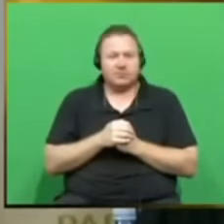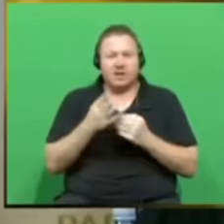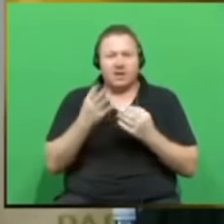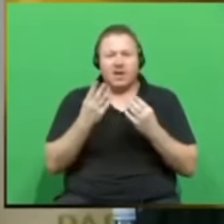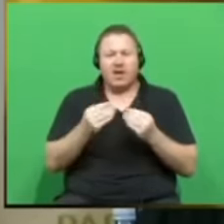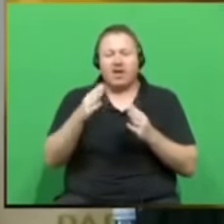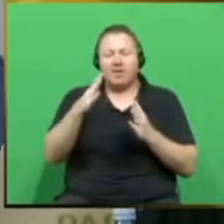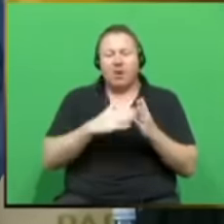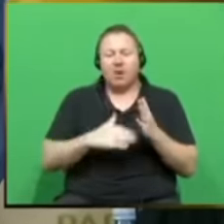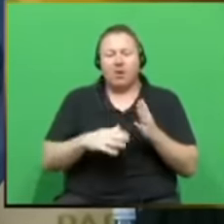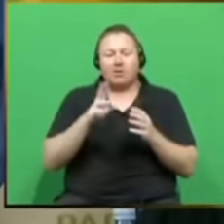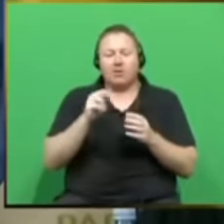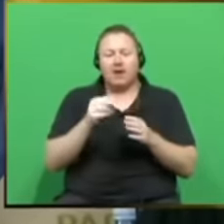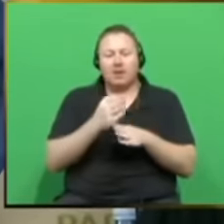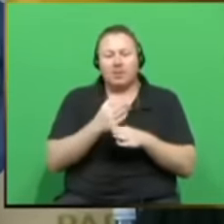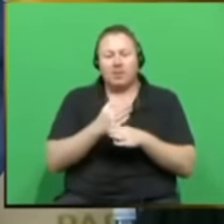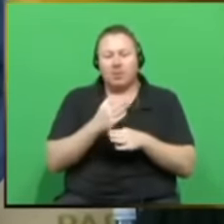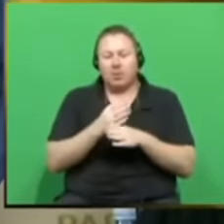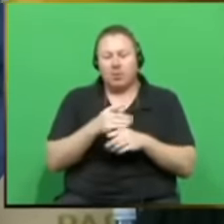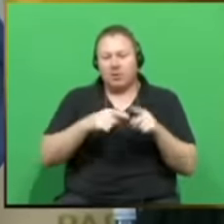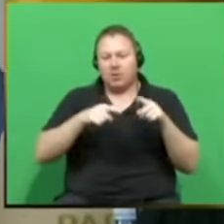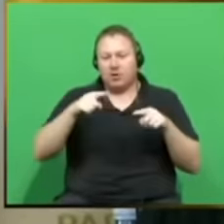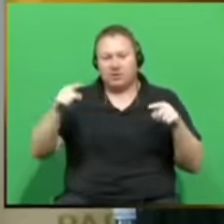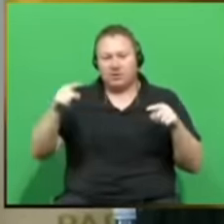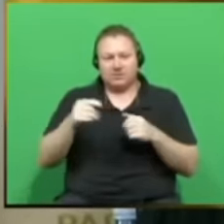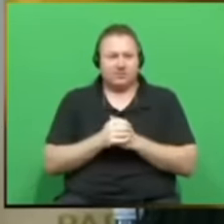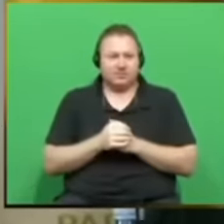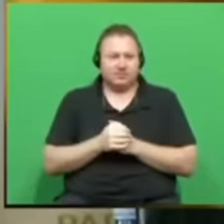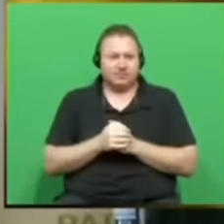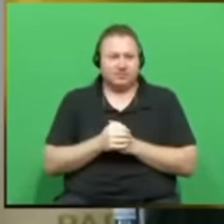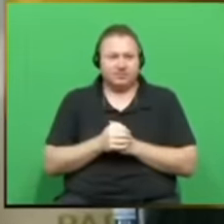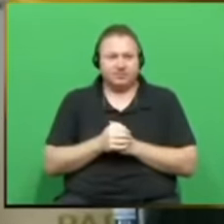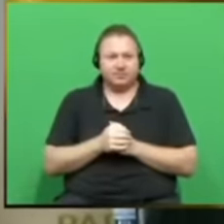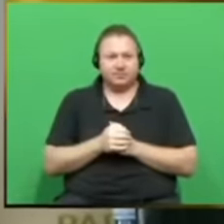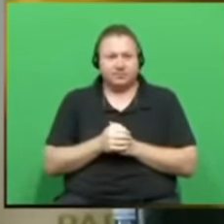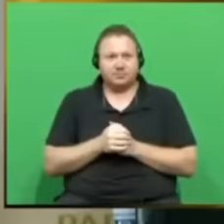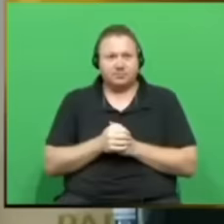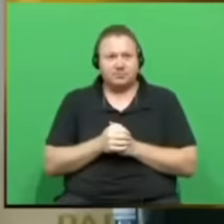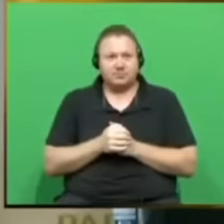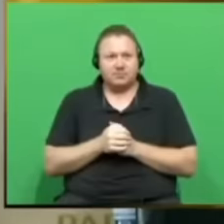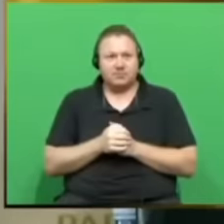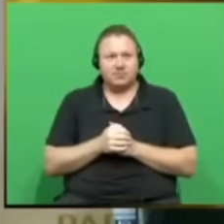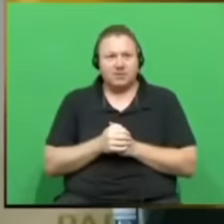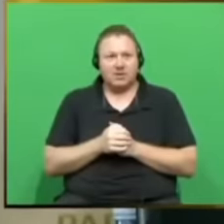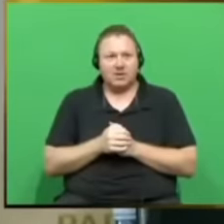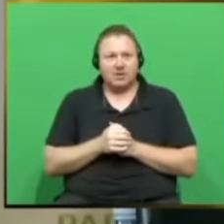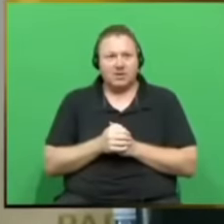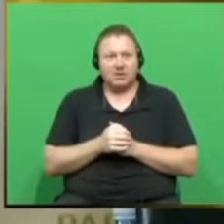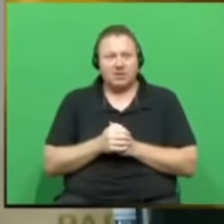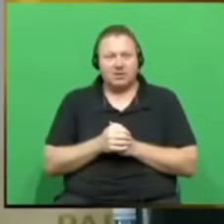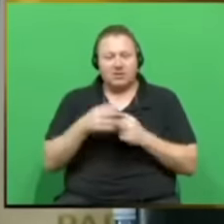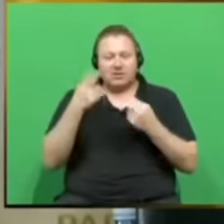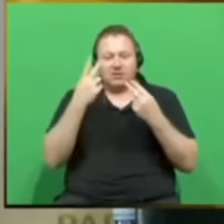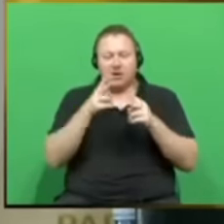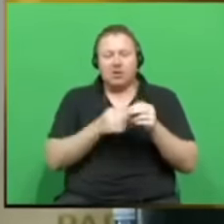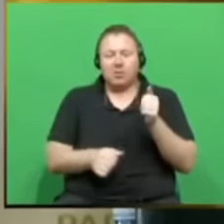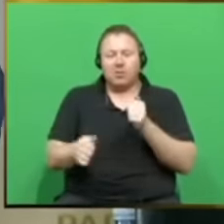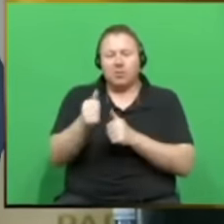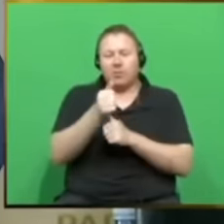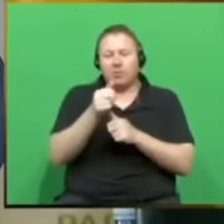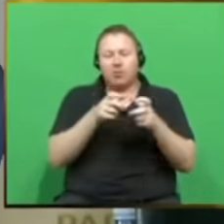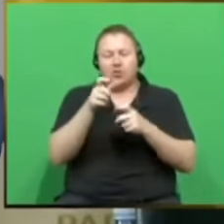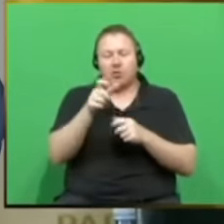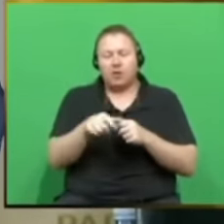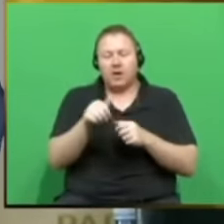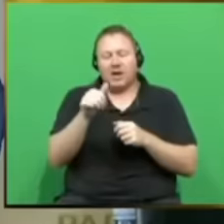lowest unemployment rate by far. When the Honourable Chief Whip of the Opposition was here, she mentioned a